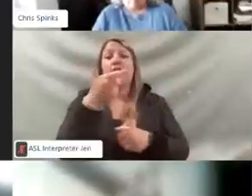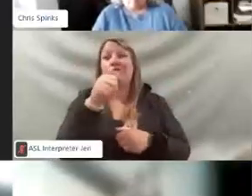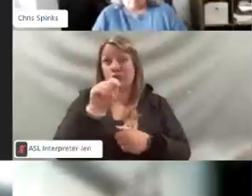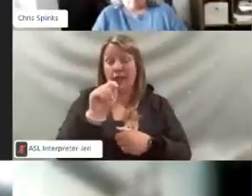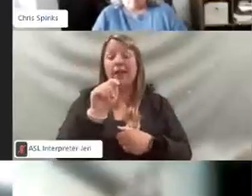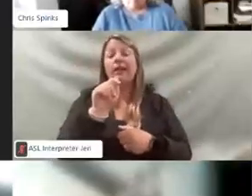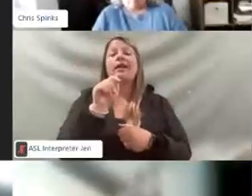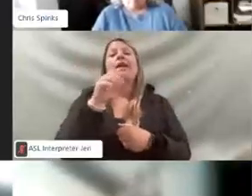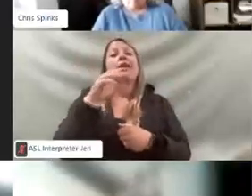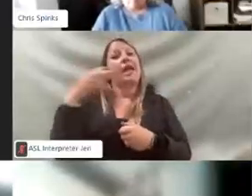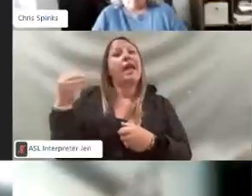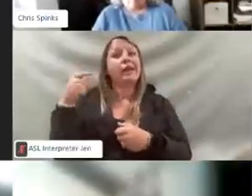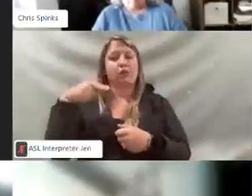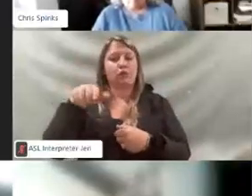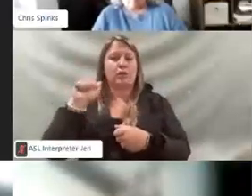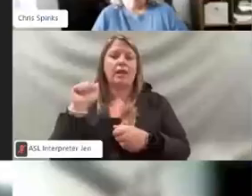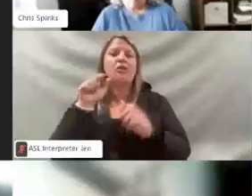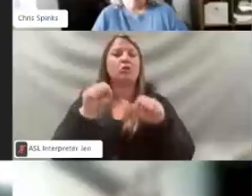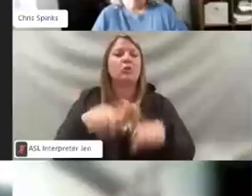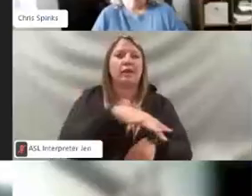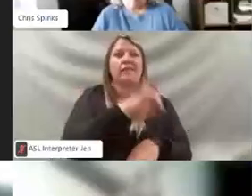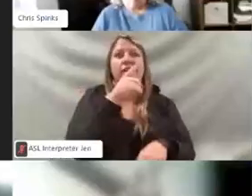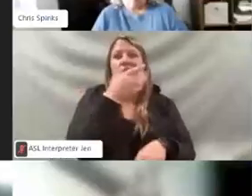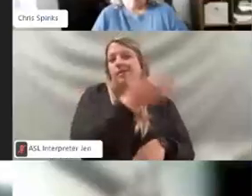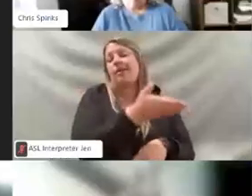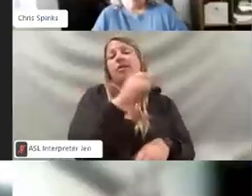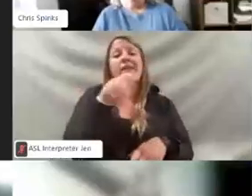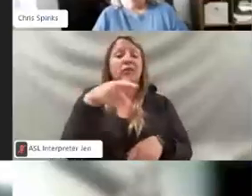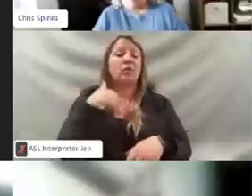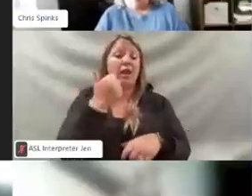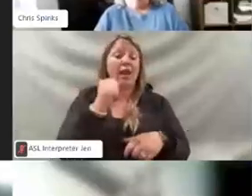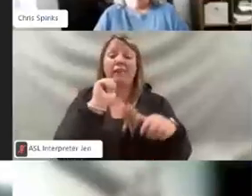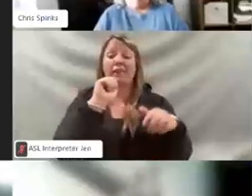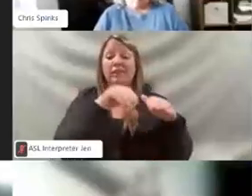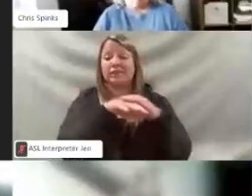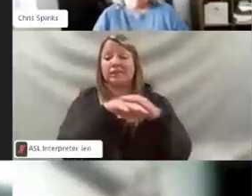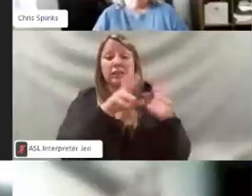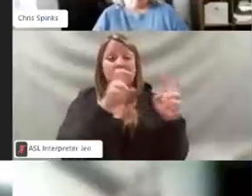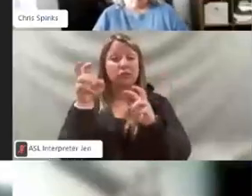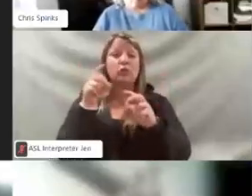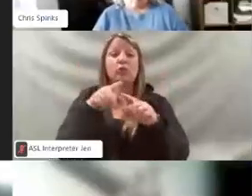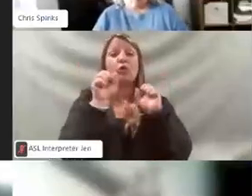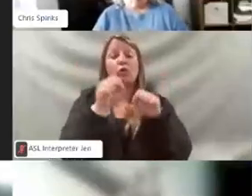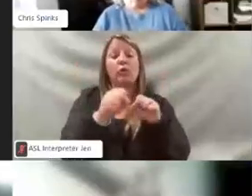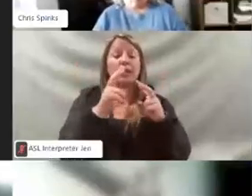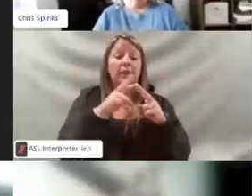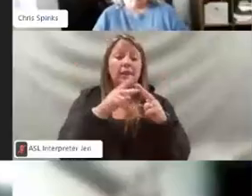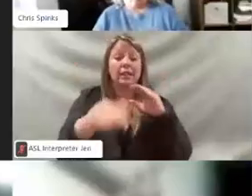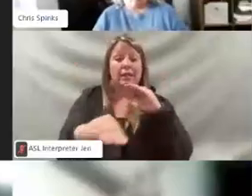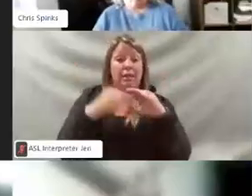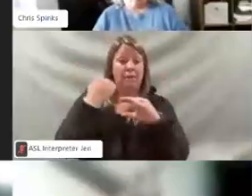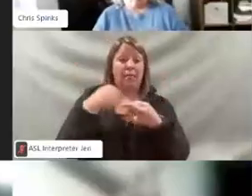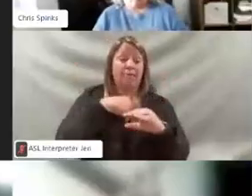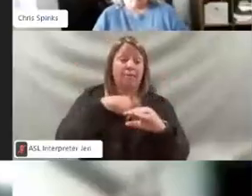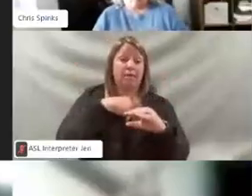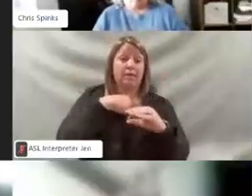chat and in the Q&A, so you should be able to find that there. If you're having accessibility issues, you can either email me,